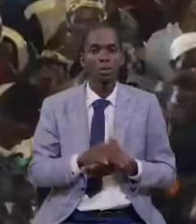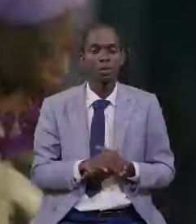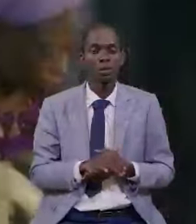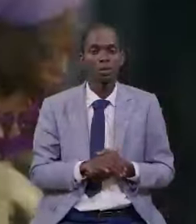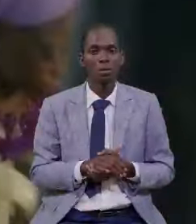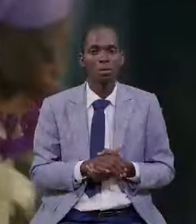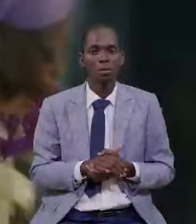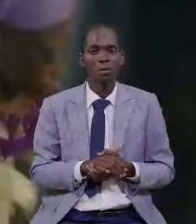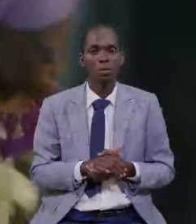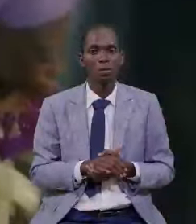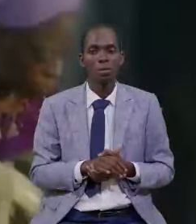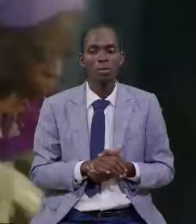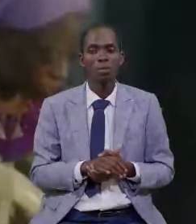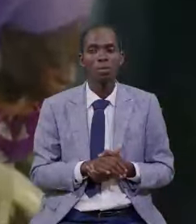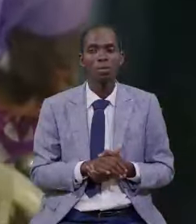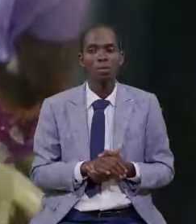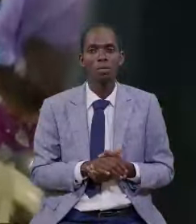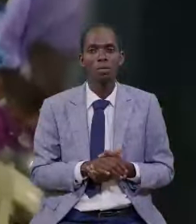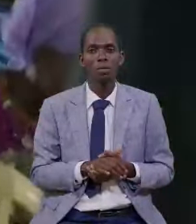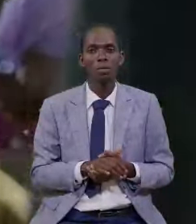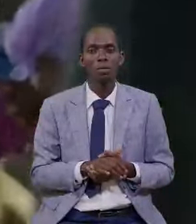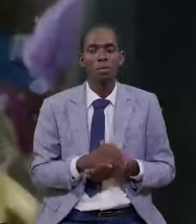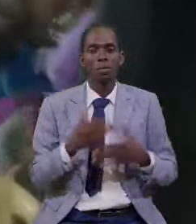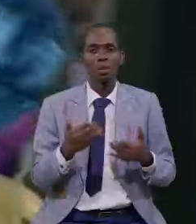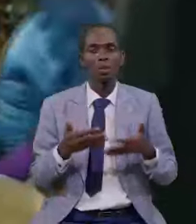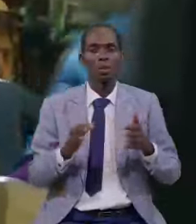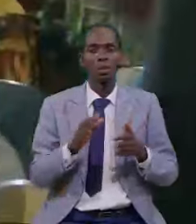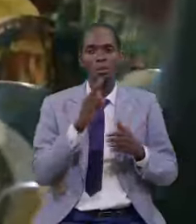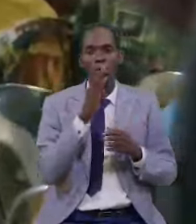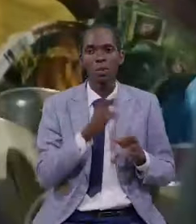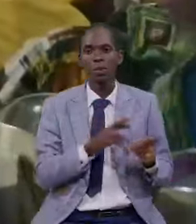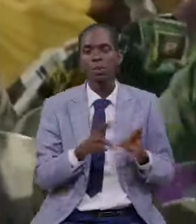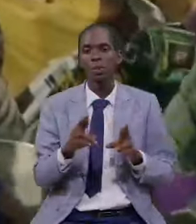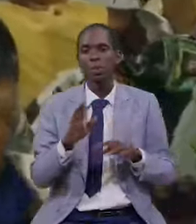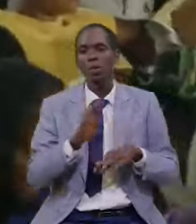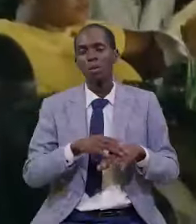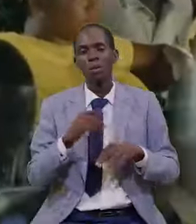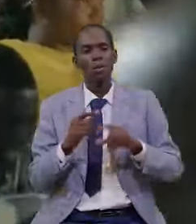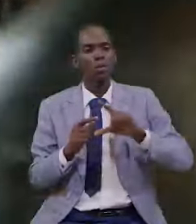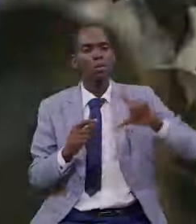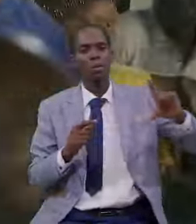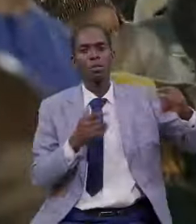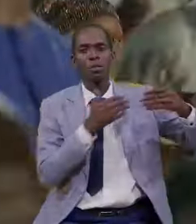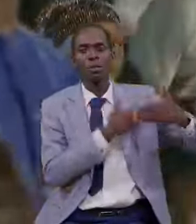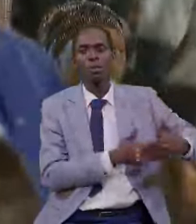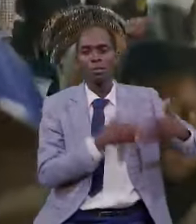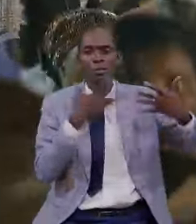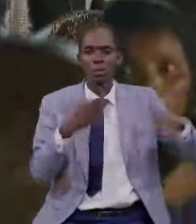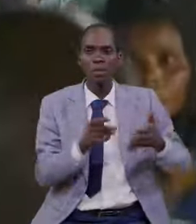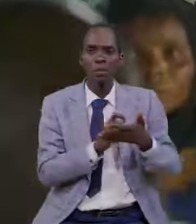All right, let's get ready now. To my left, can I see the flag? All right.